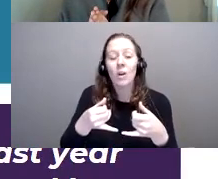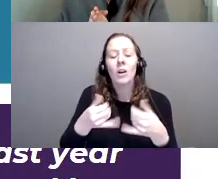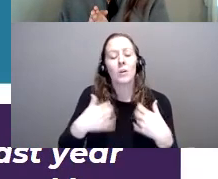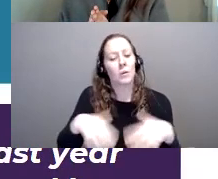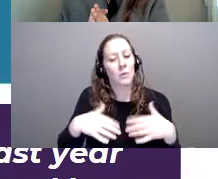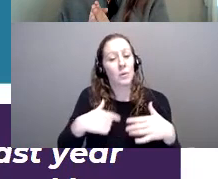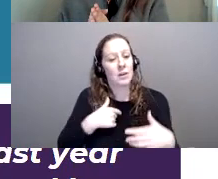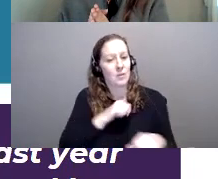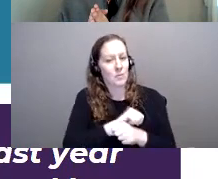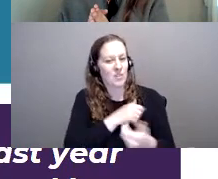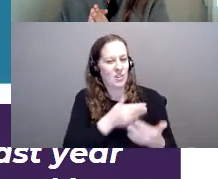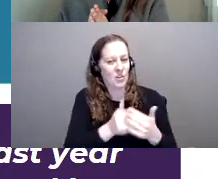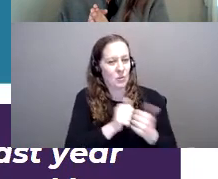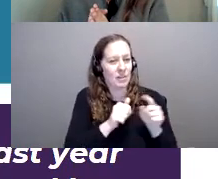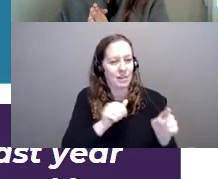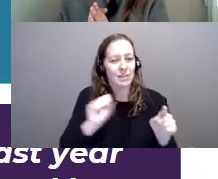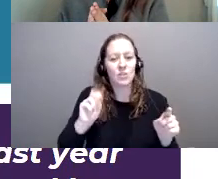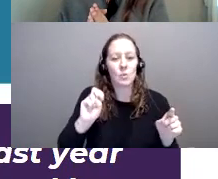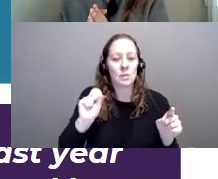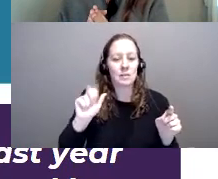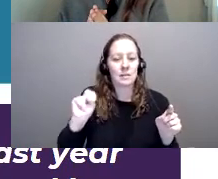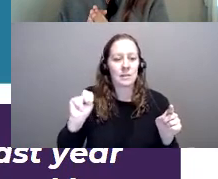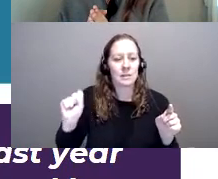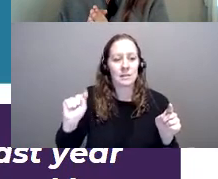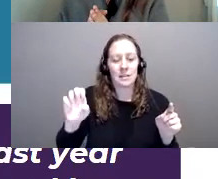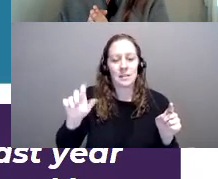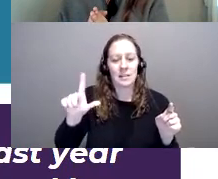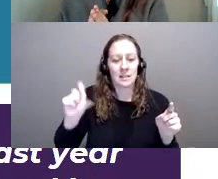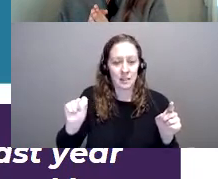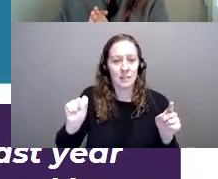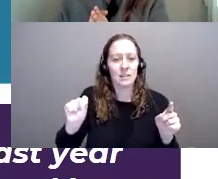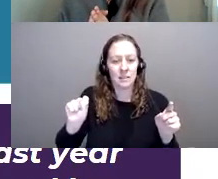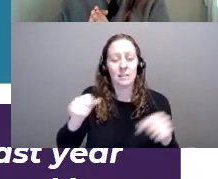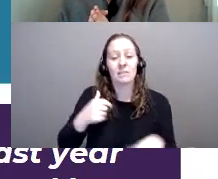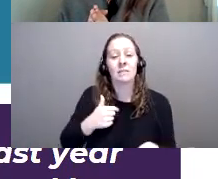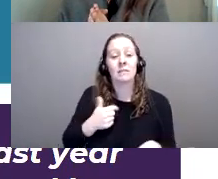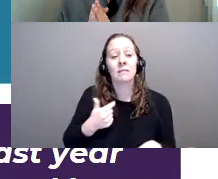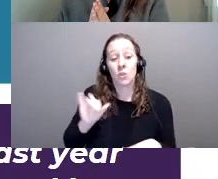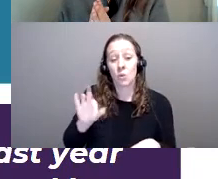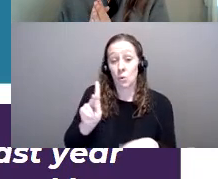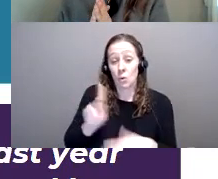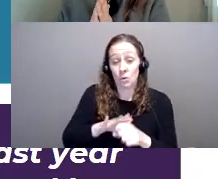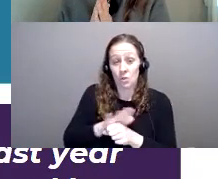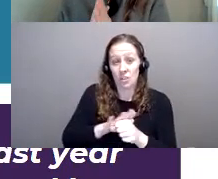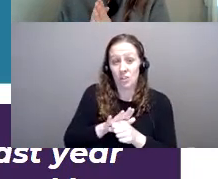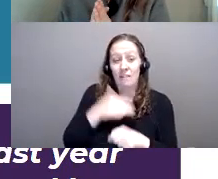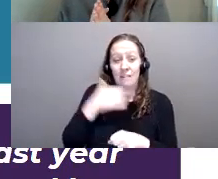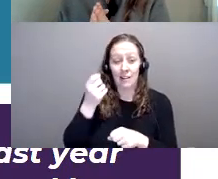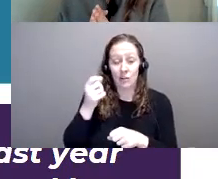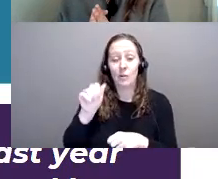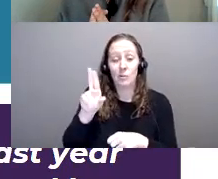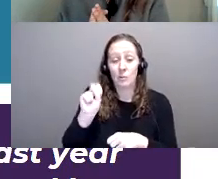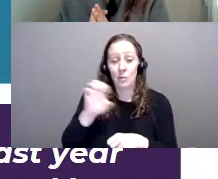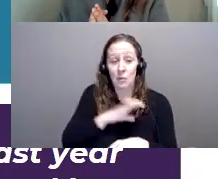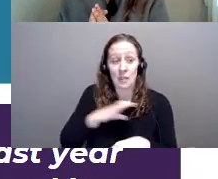Susan Steele as I support the Prevention of Elder Abuse Committee of York Region. So Susan